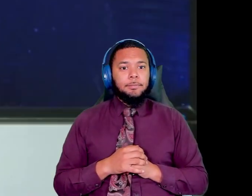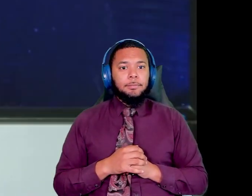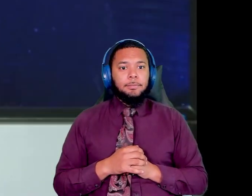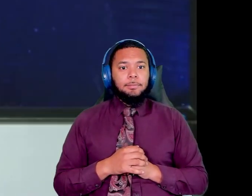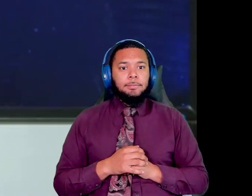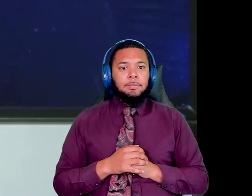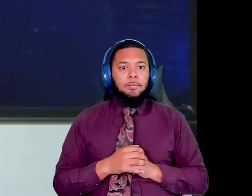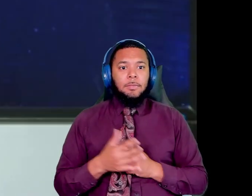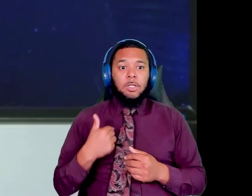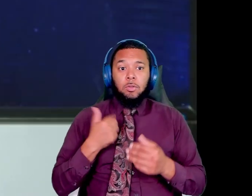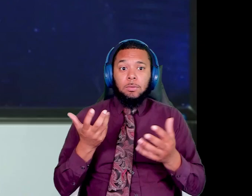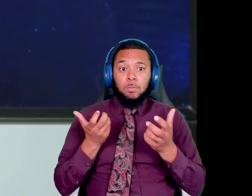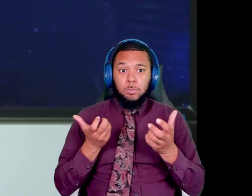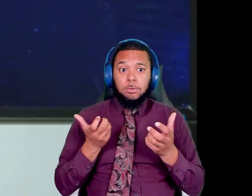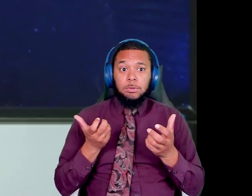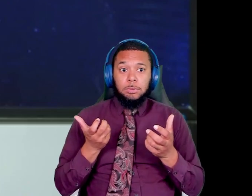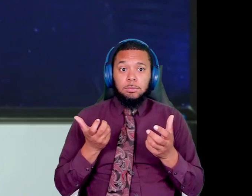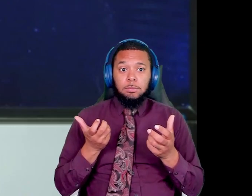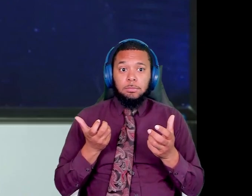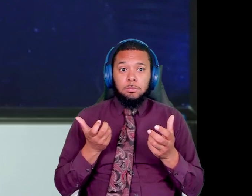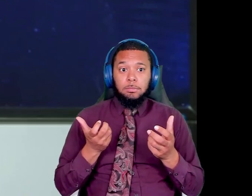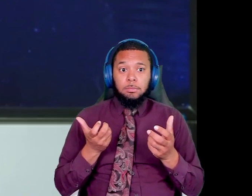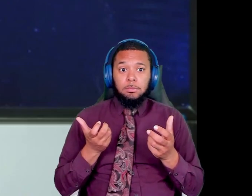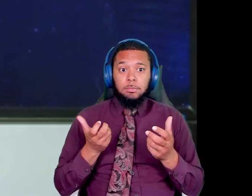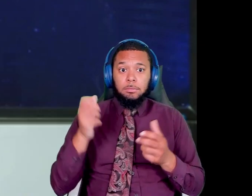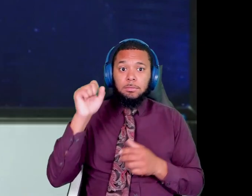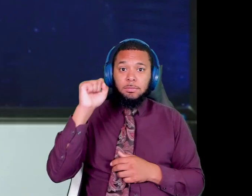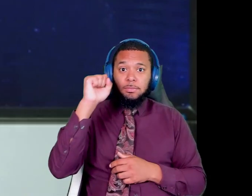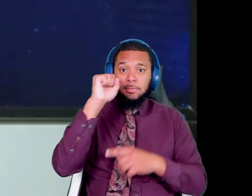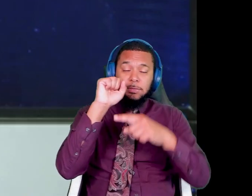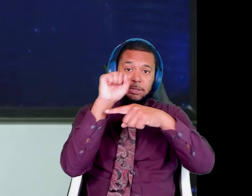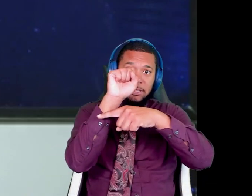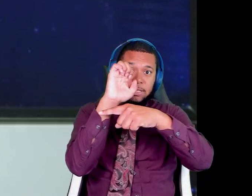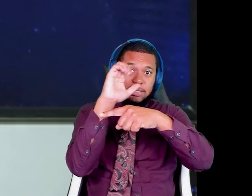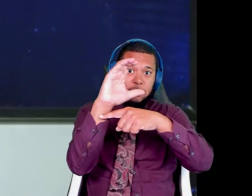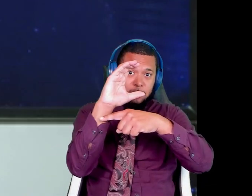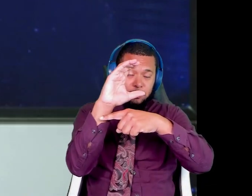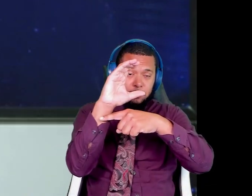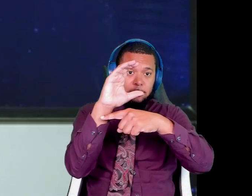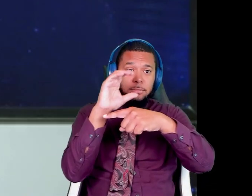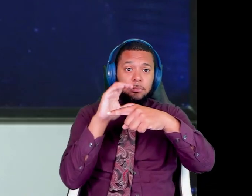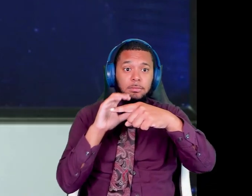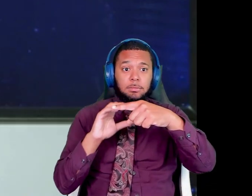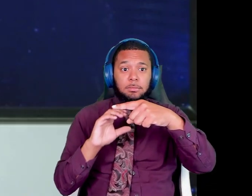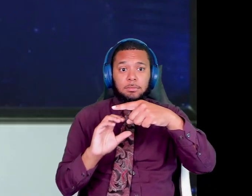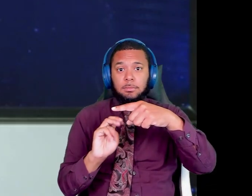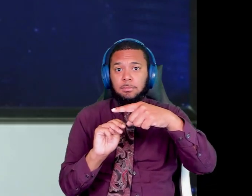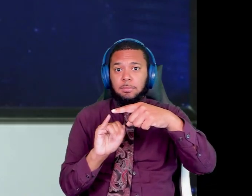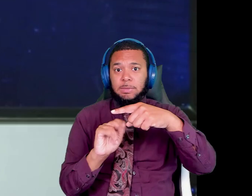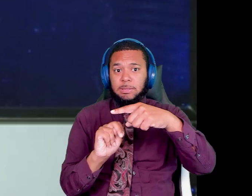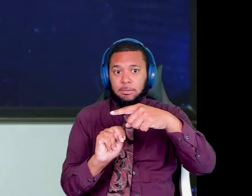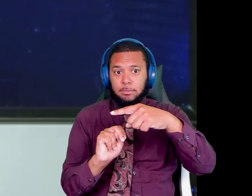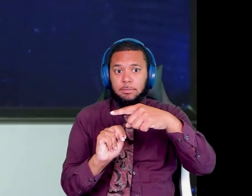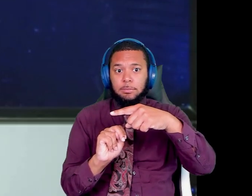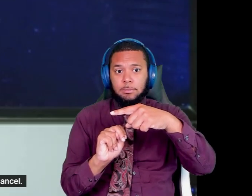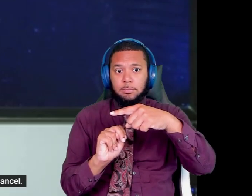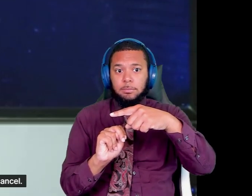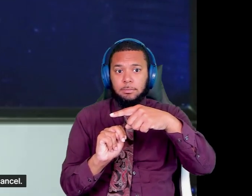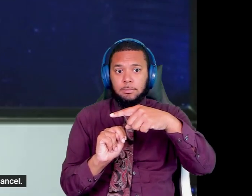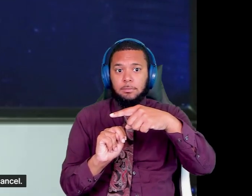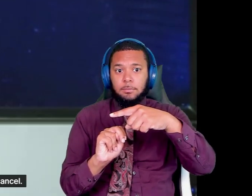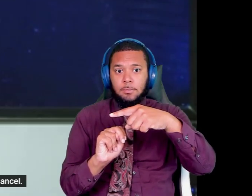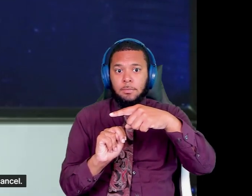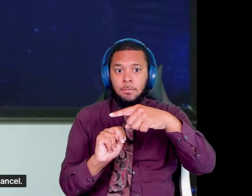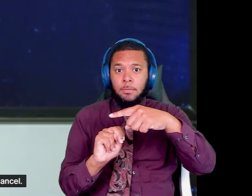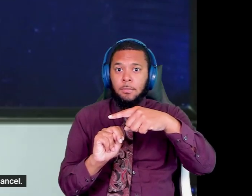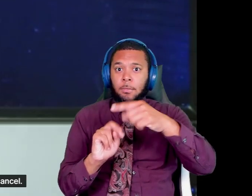what I would like is to have seconds in the top and minutes in the bottom, because